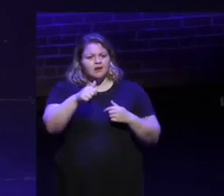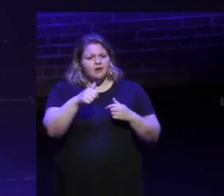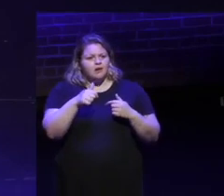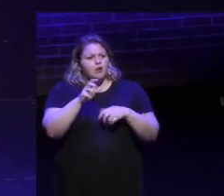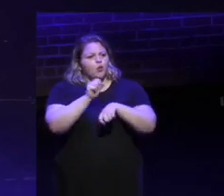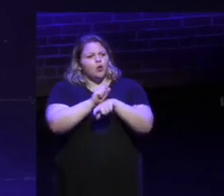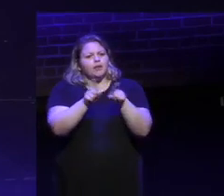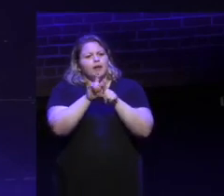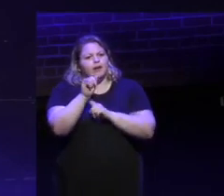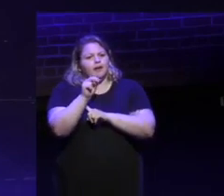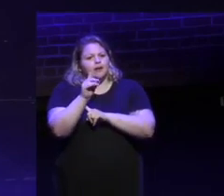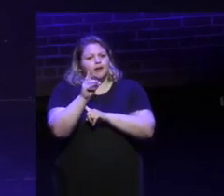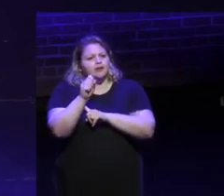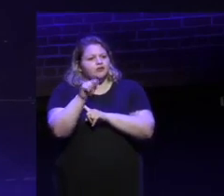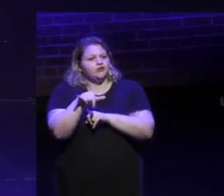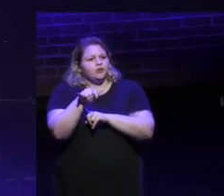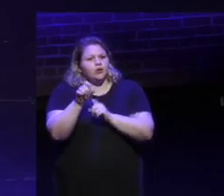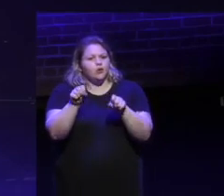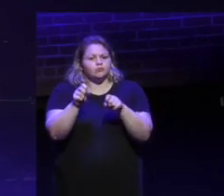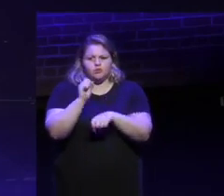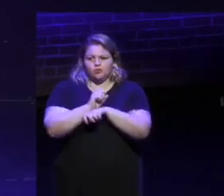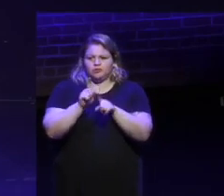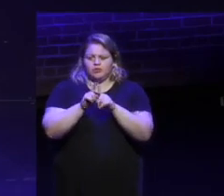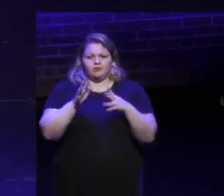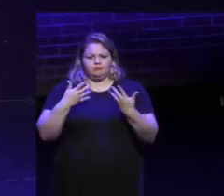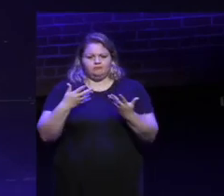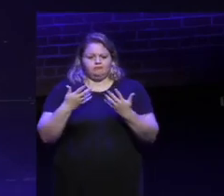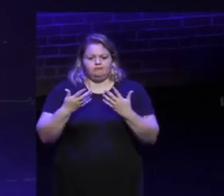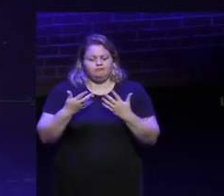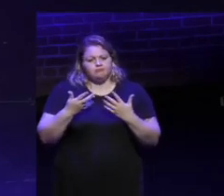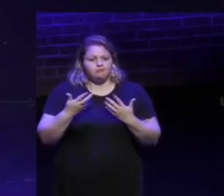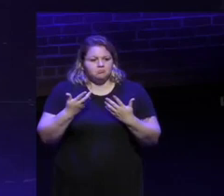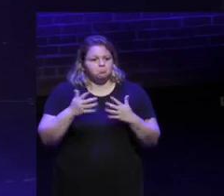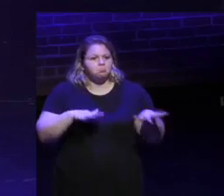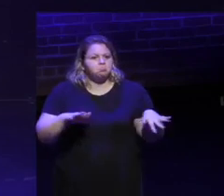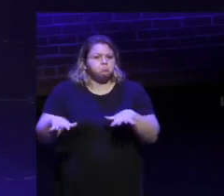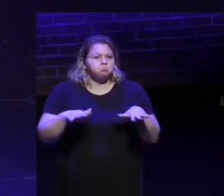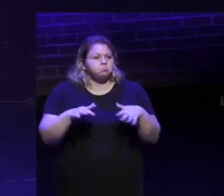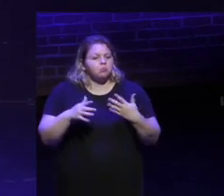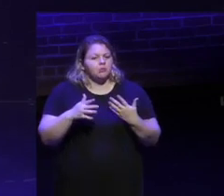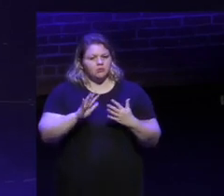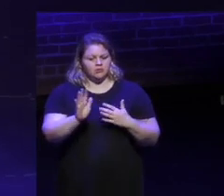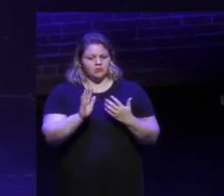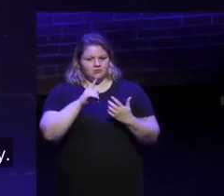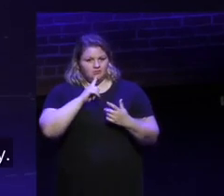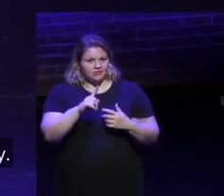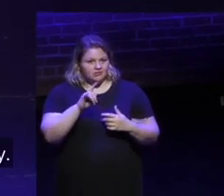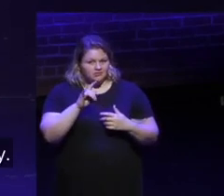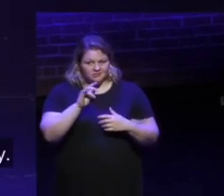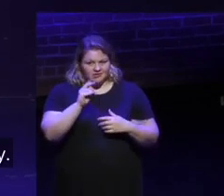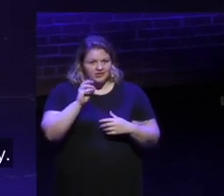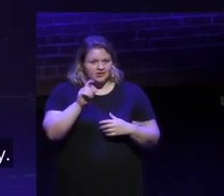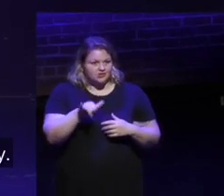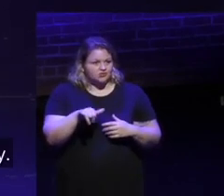point, and how do we treat it that way? And I'll just say personally, one is showing up for performances, and two is paying for art. Two things